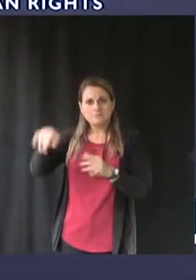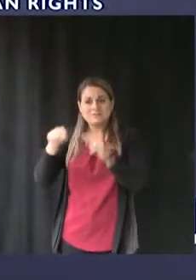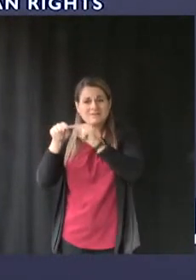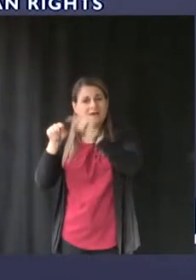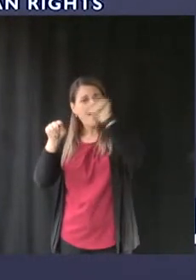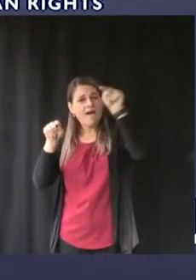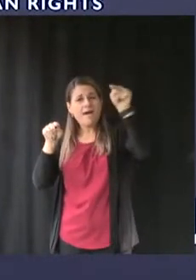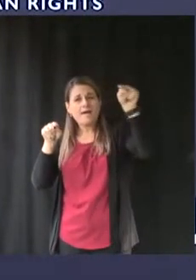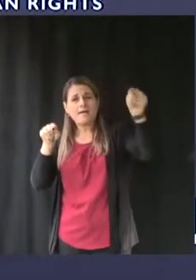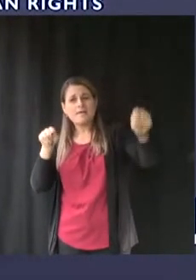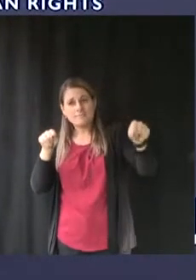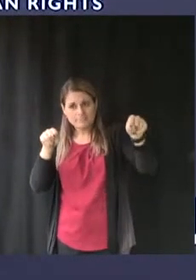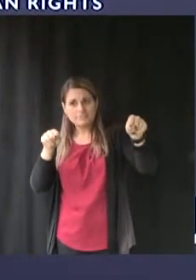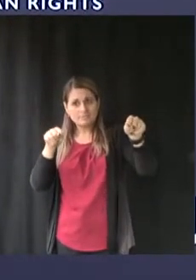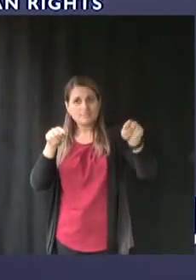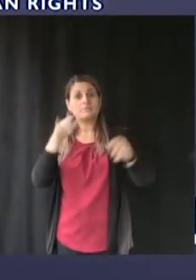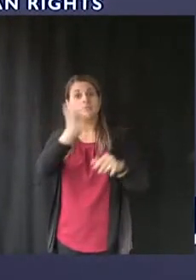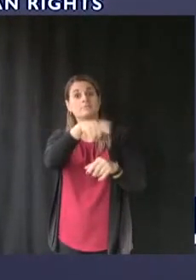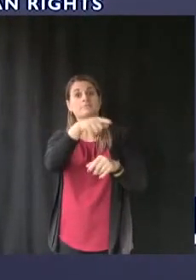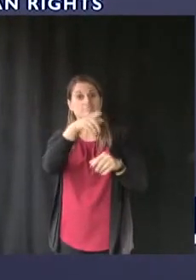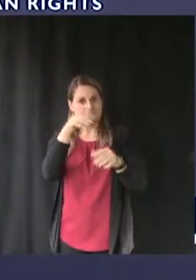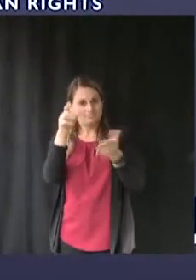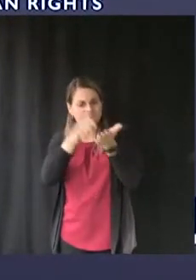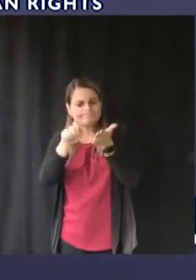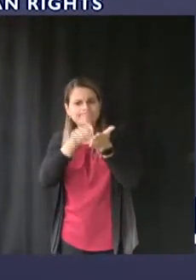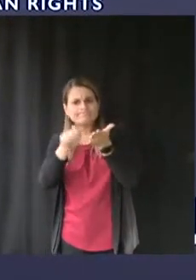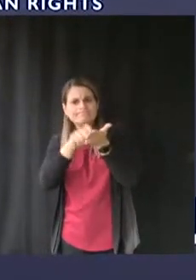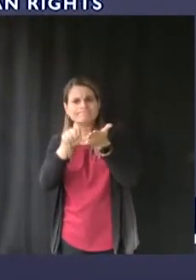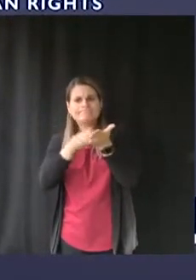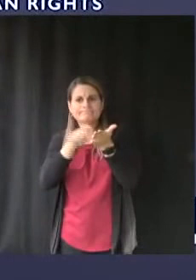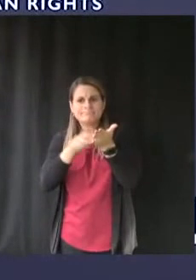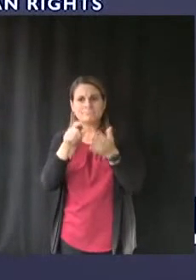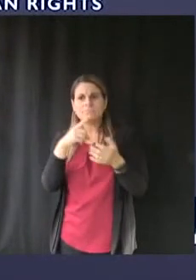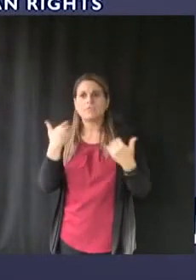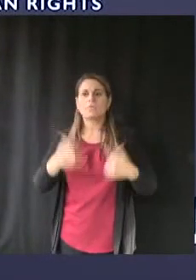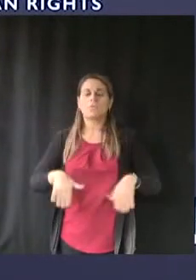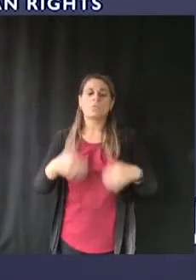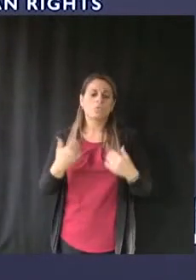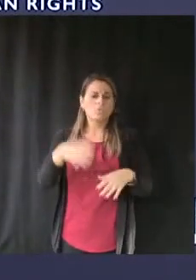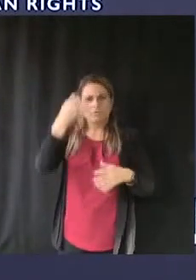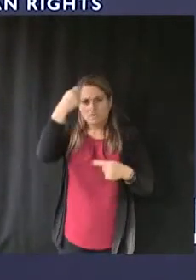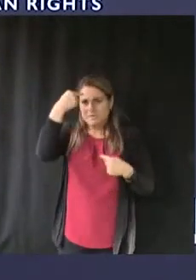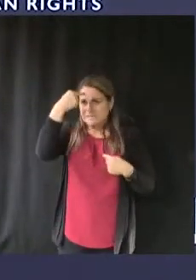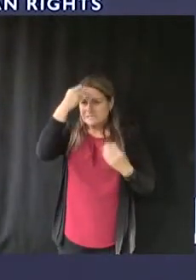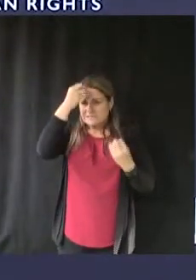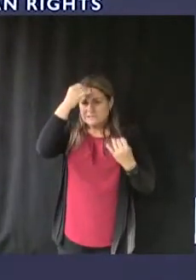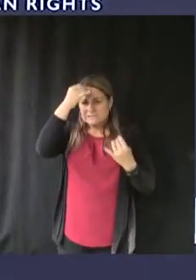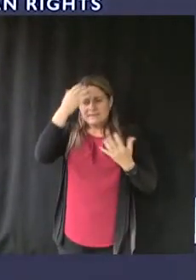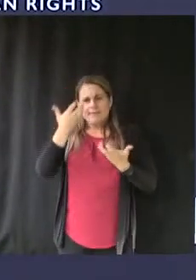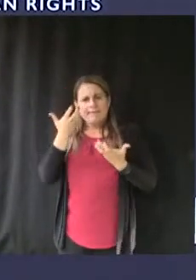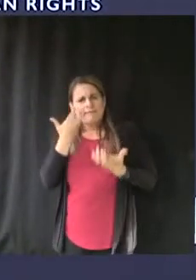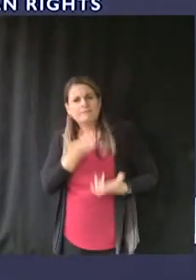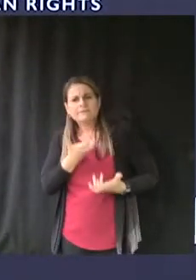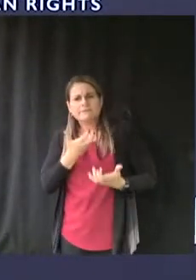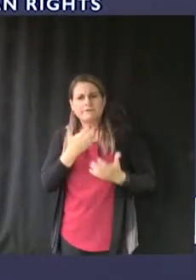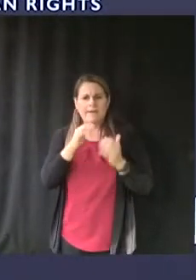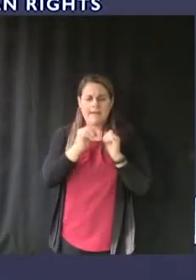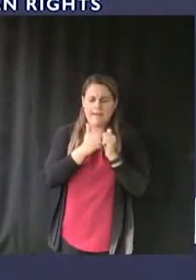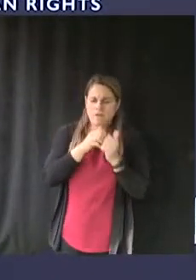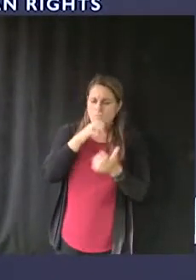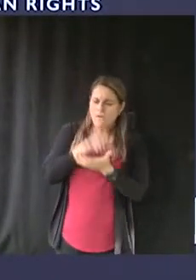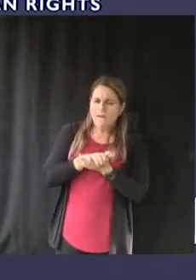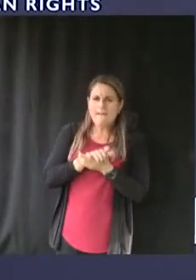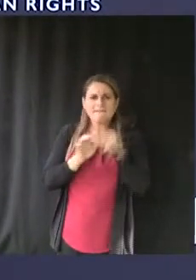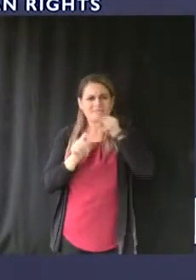heart, letters where he asked how his wife Grace was doing, how the kids